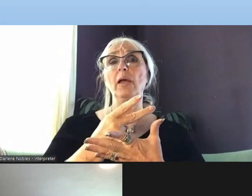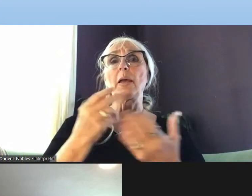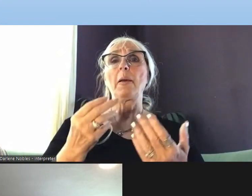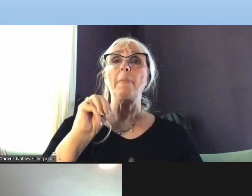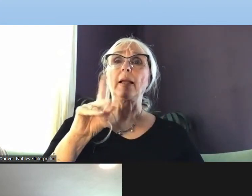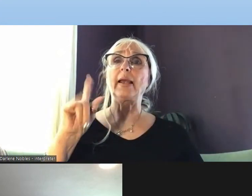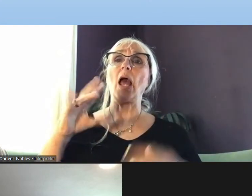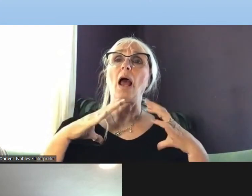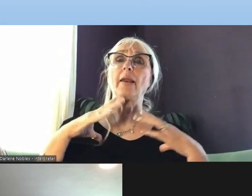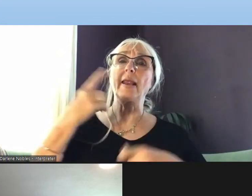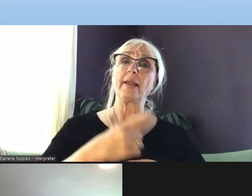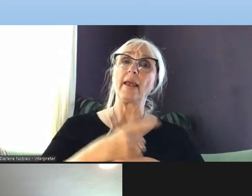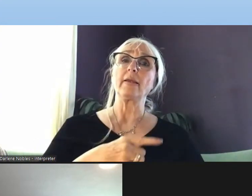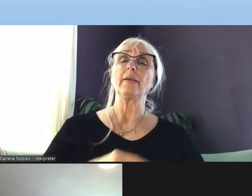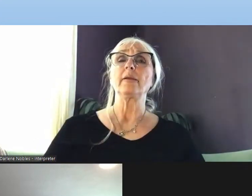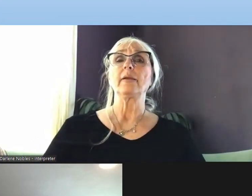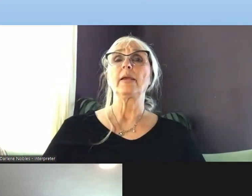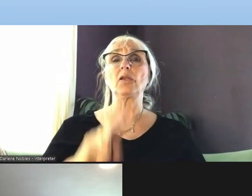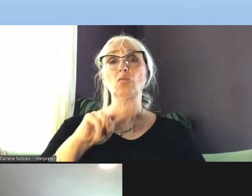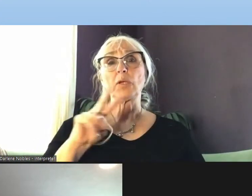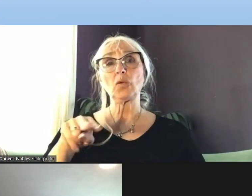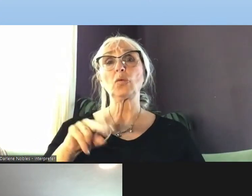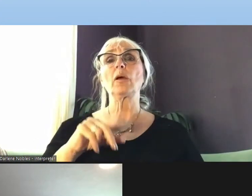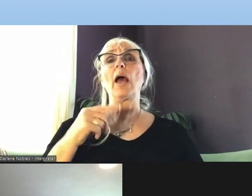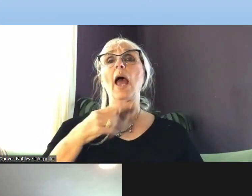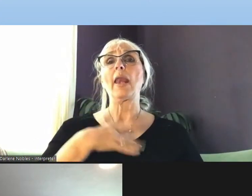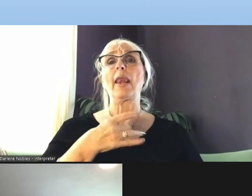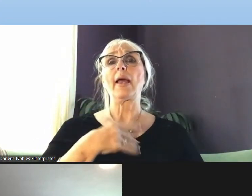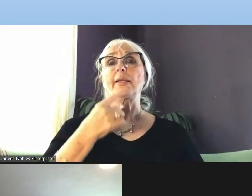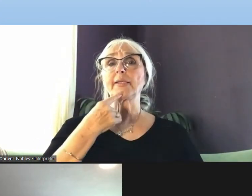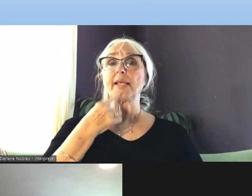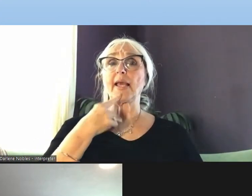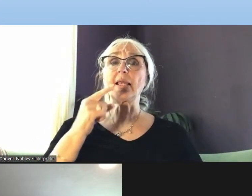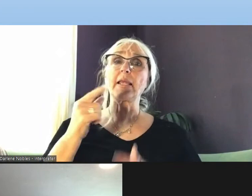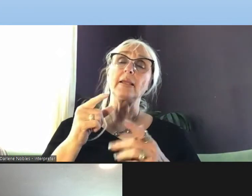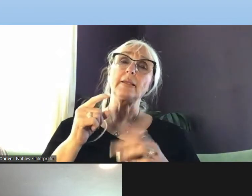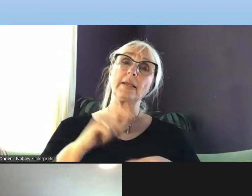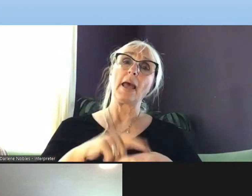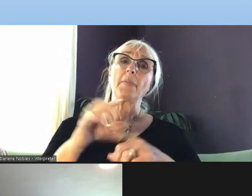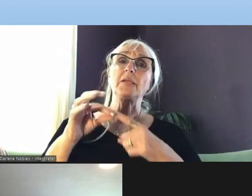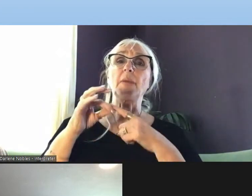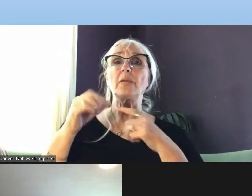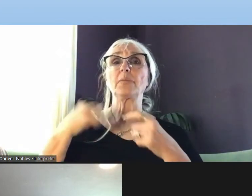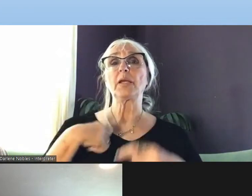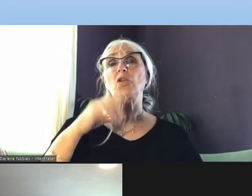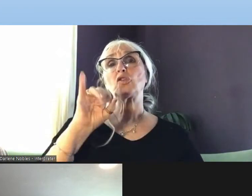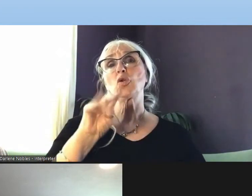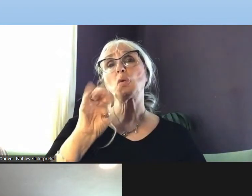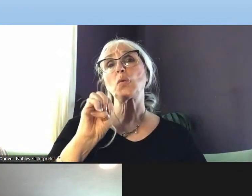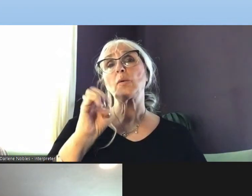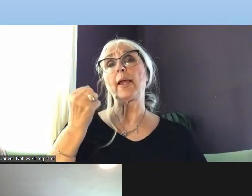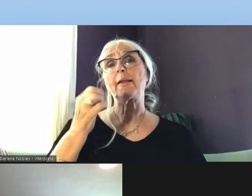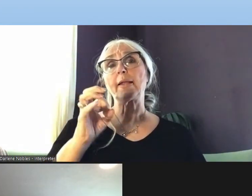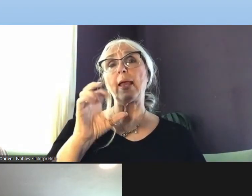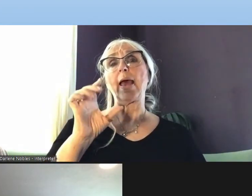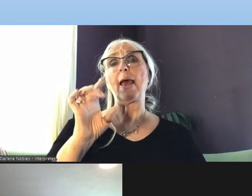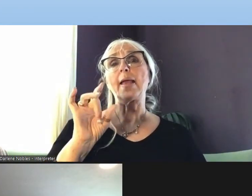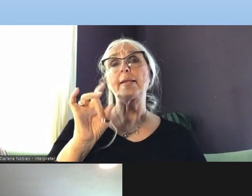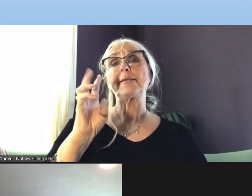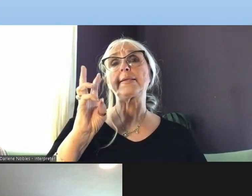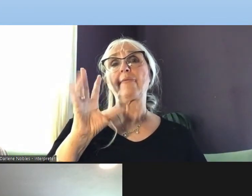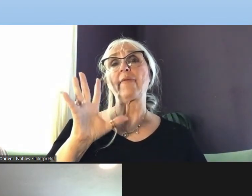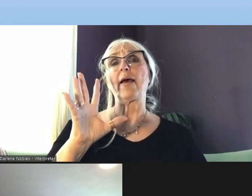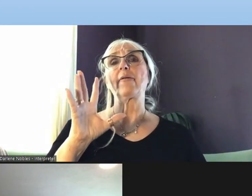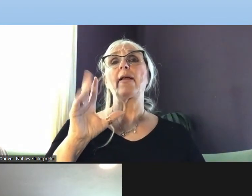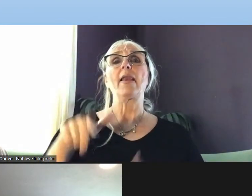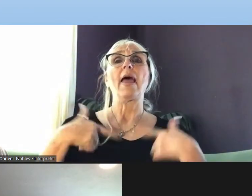2022, I would just like to say that this moment is special to me. June 19th, 1865 was a